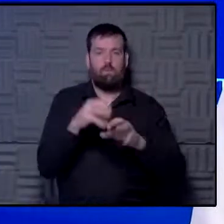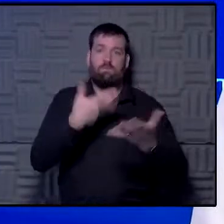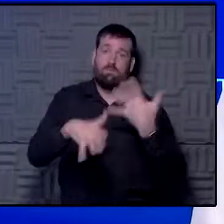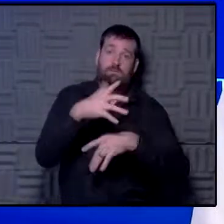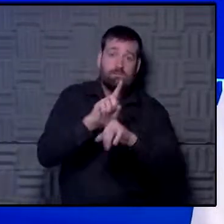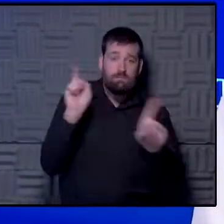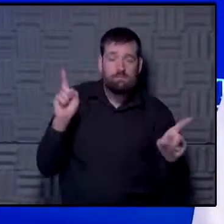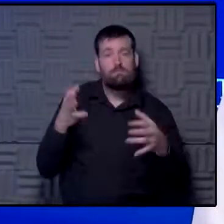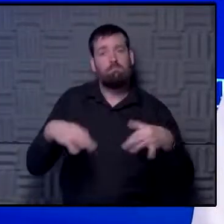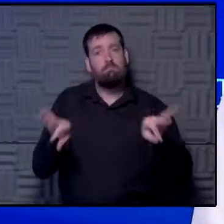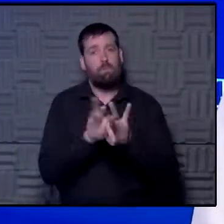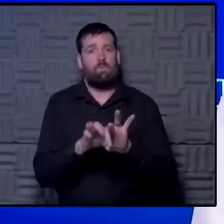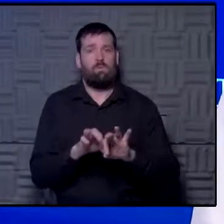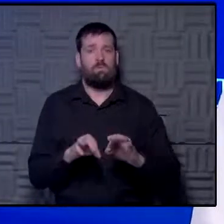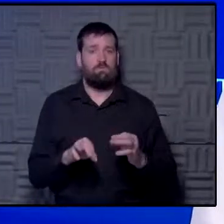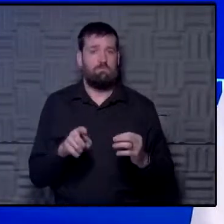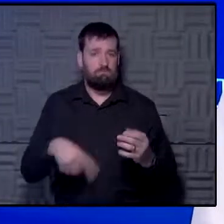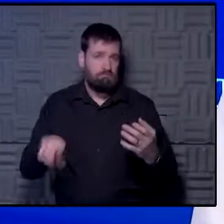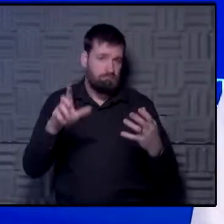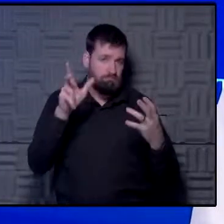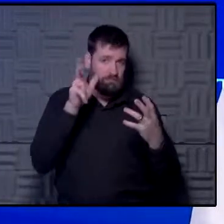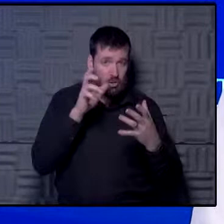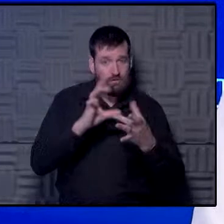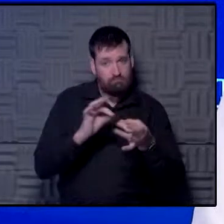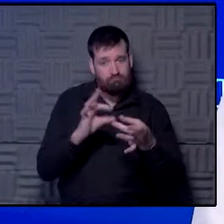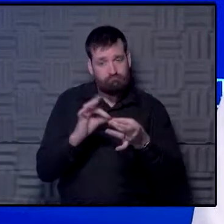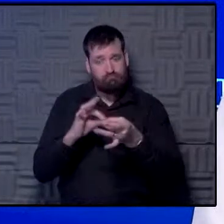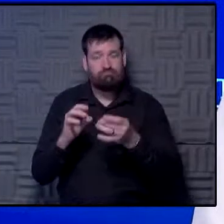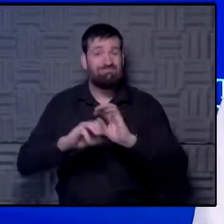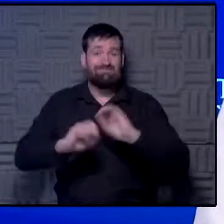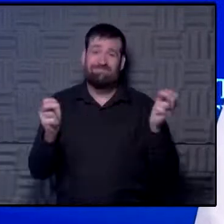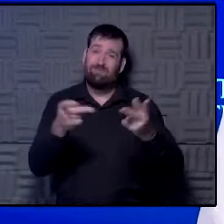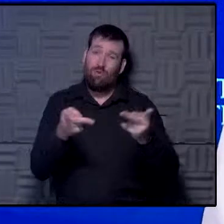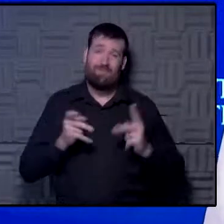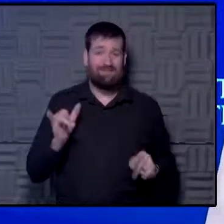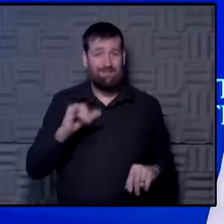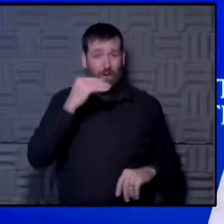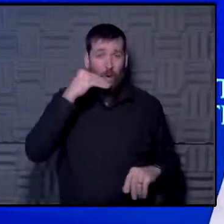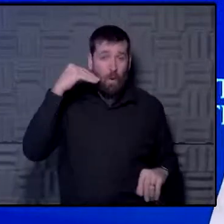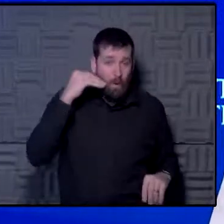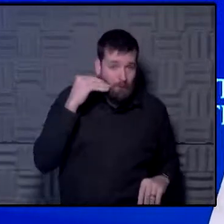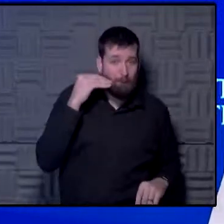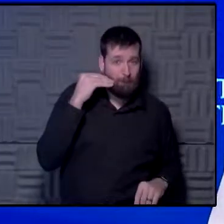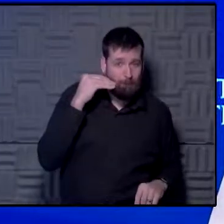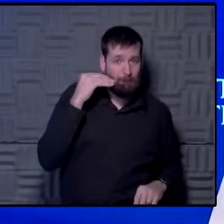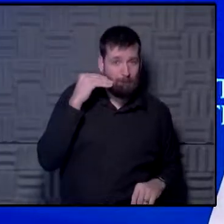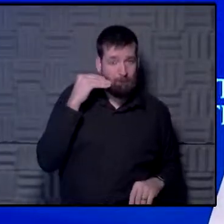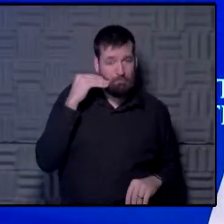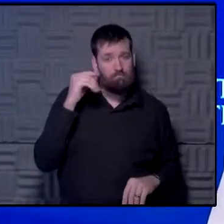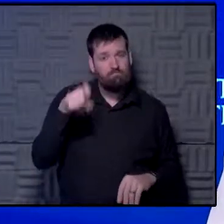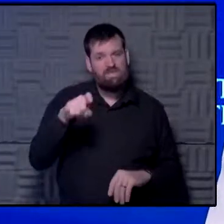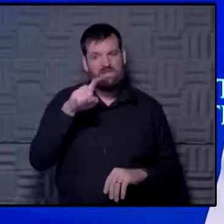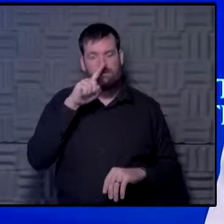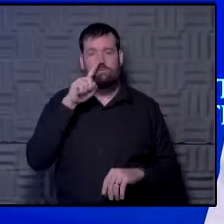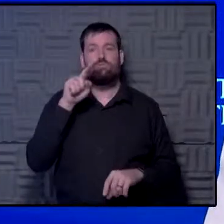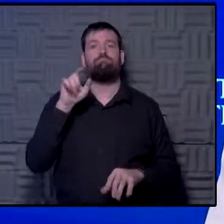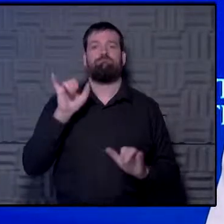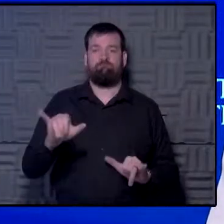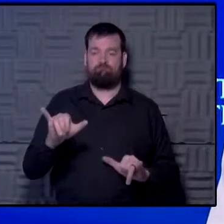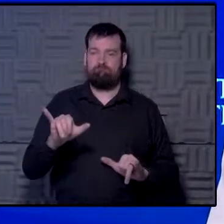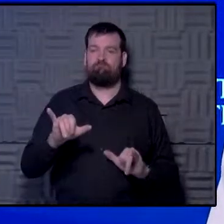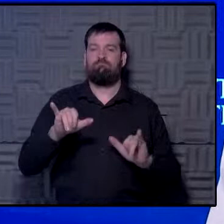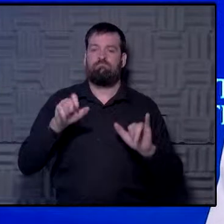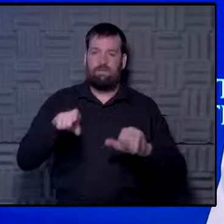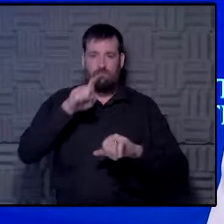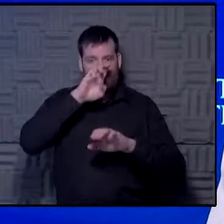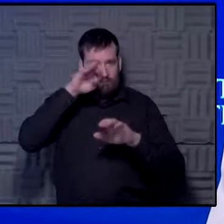makes a huge difference. And as you've heard us say many times, there's still no place like home. And I think we really need to go back and say we've got